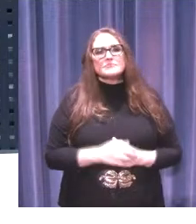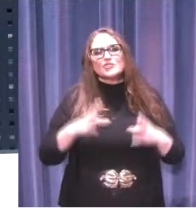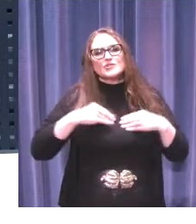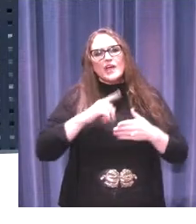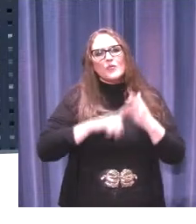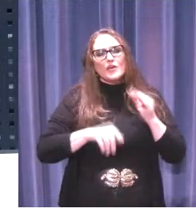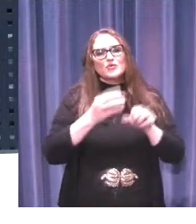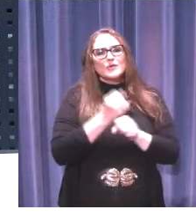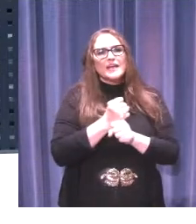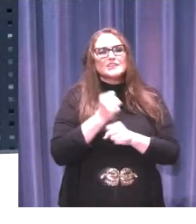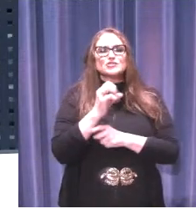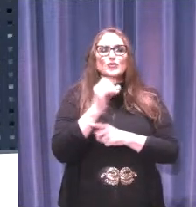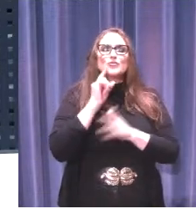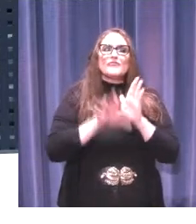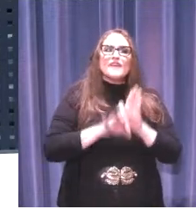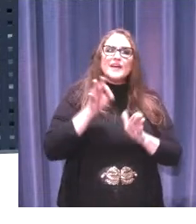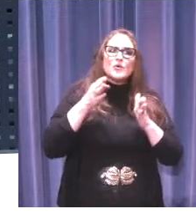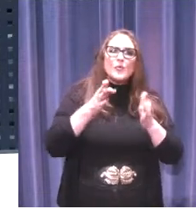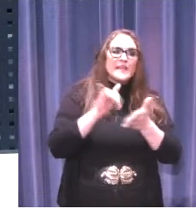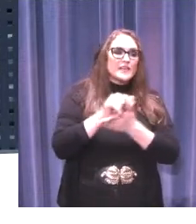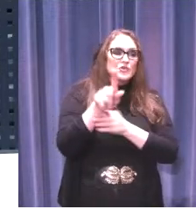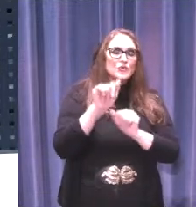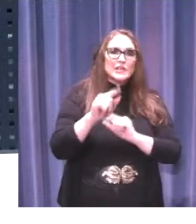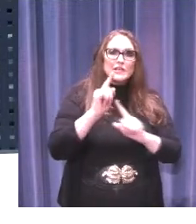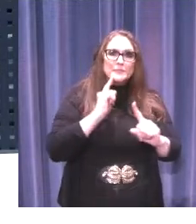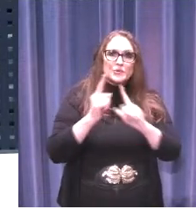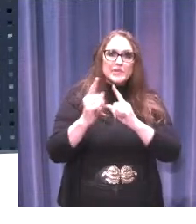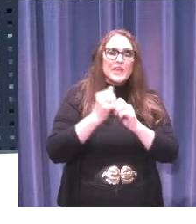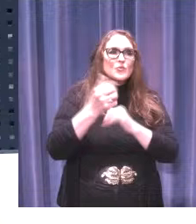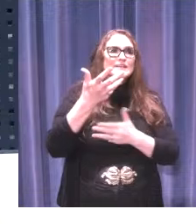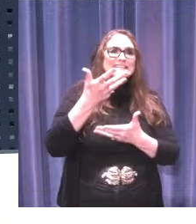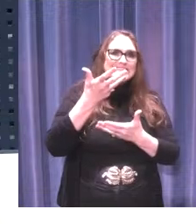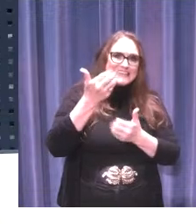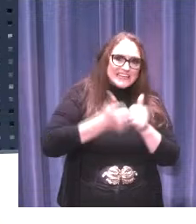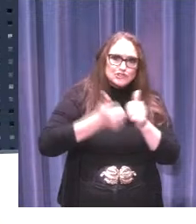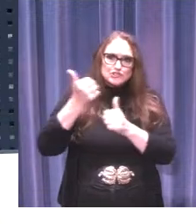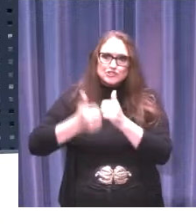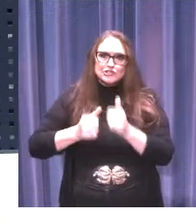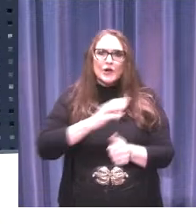you get. So you find a way that you can communicate with each board member.